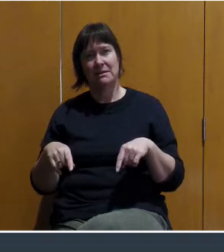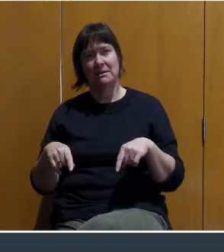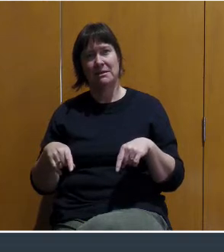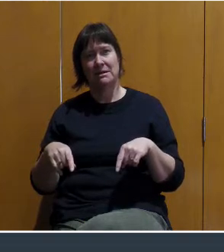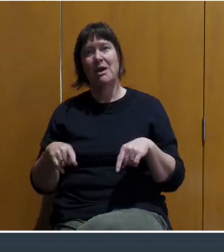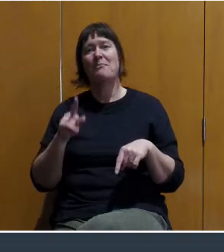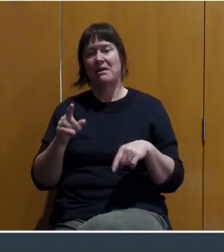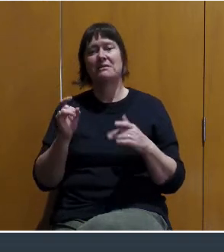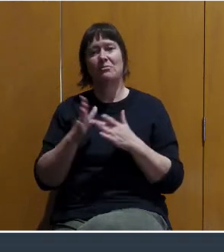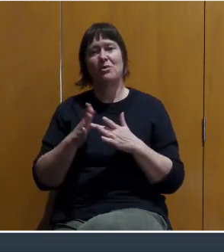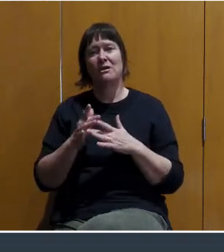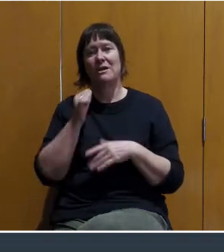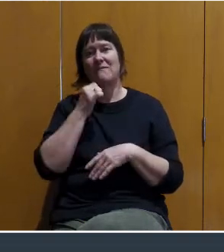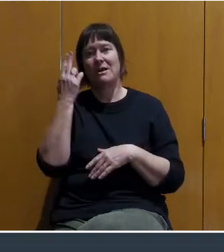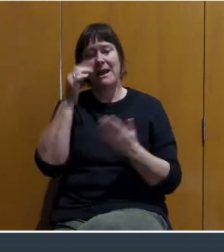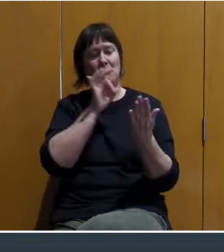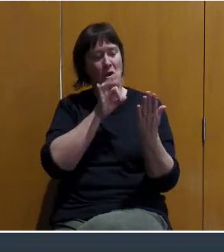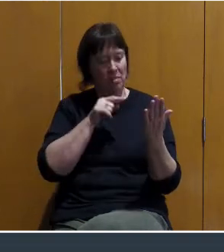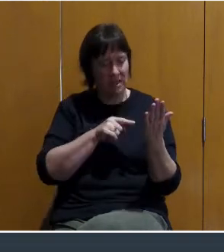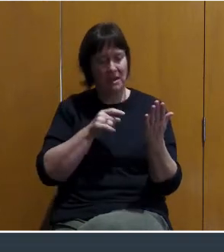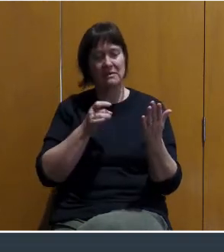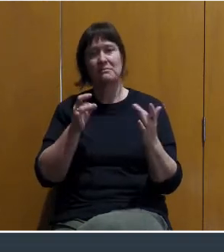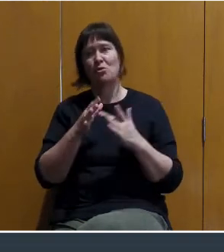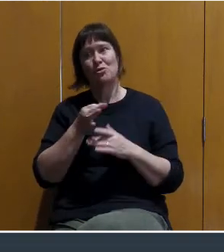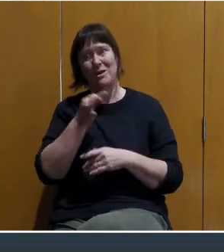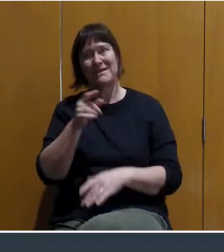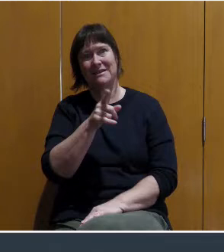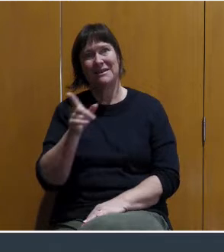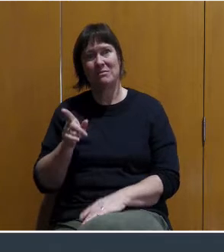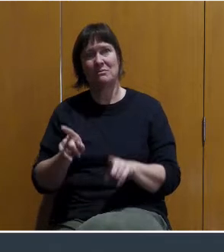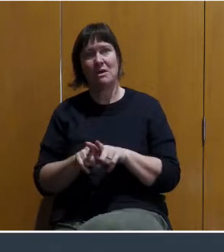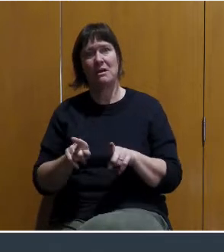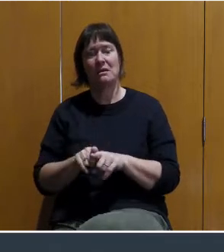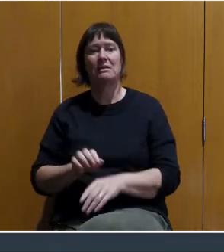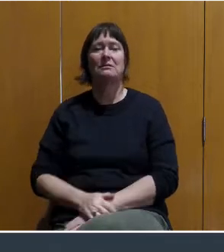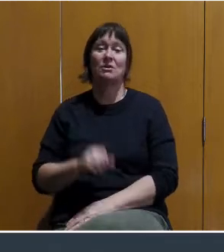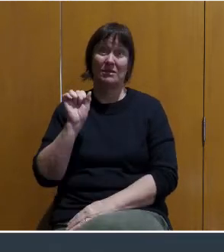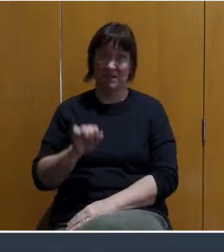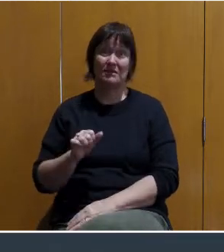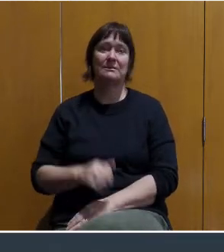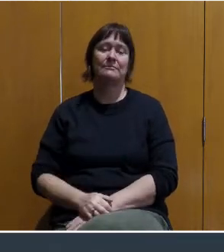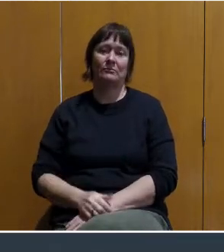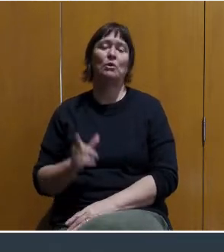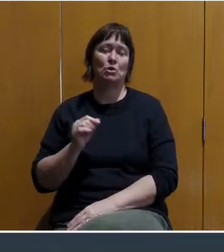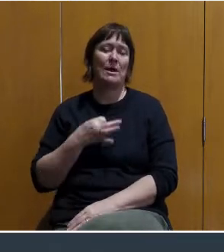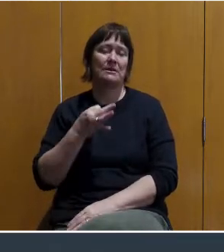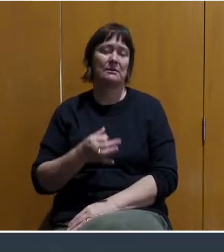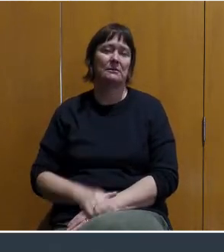named, and also so yes, it is. Thank you.